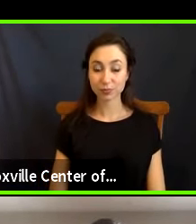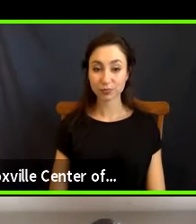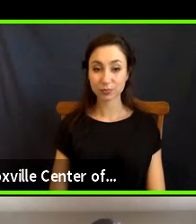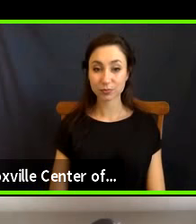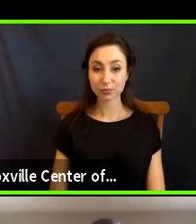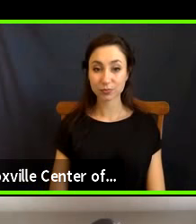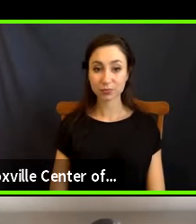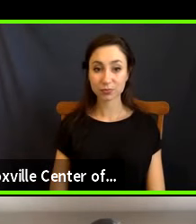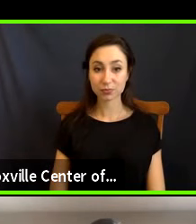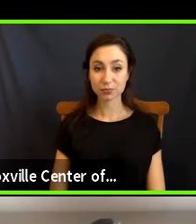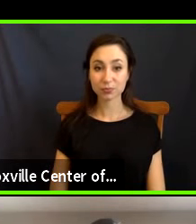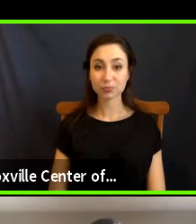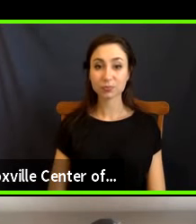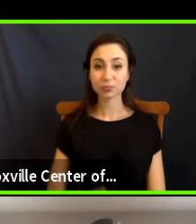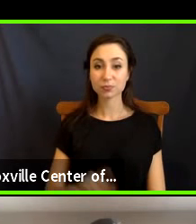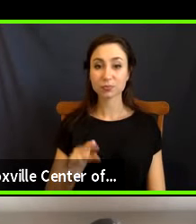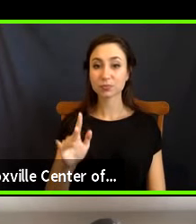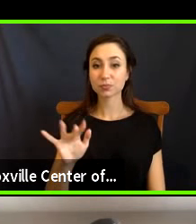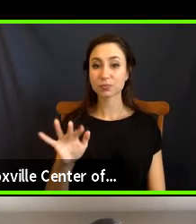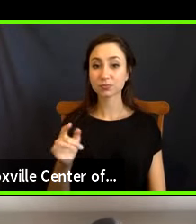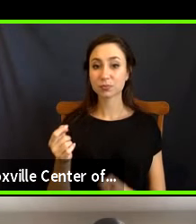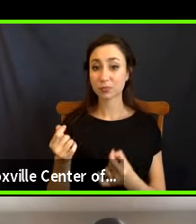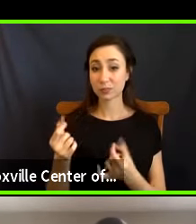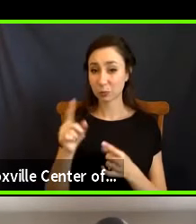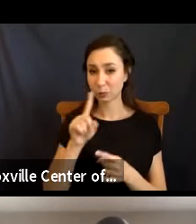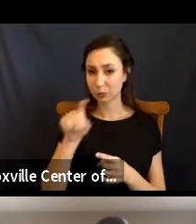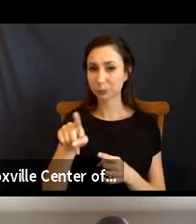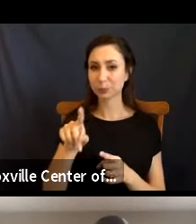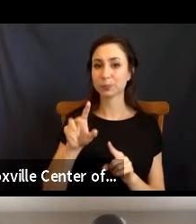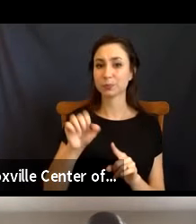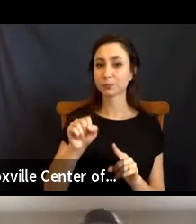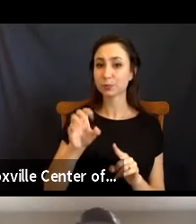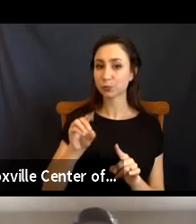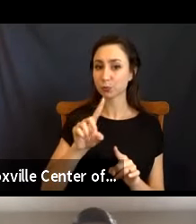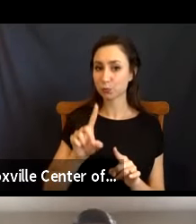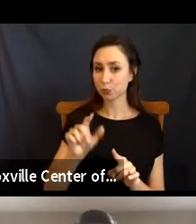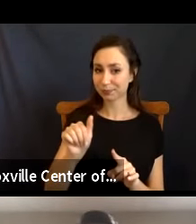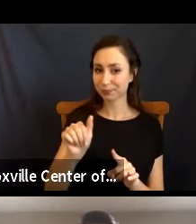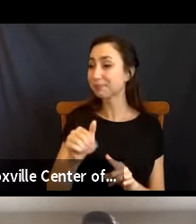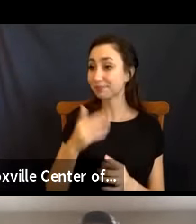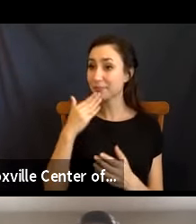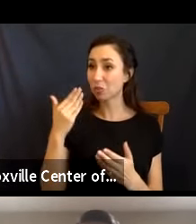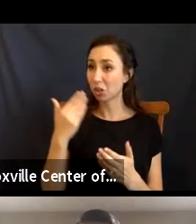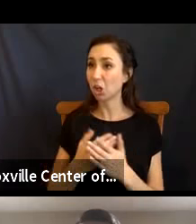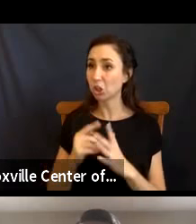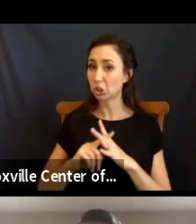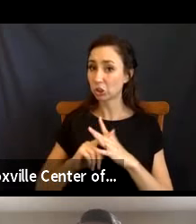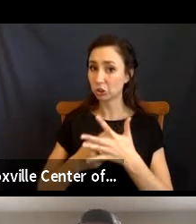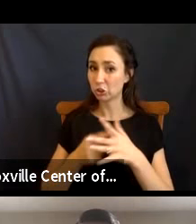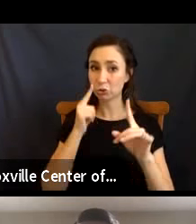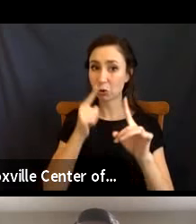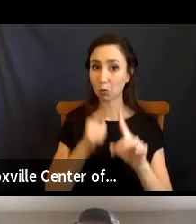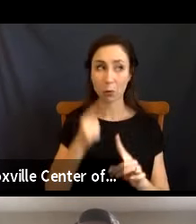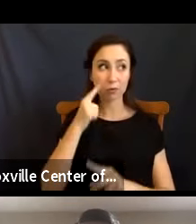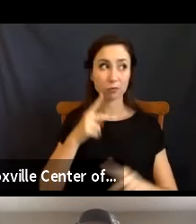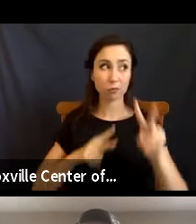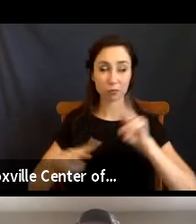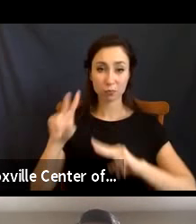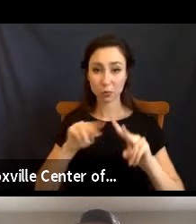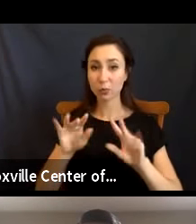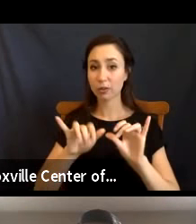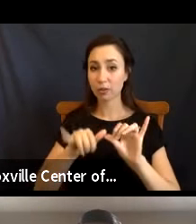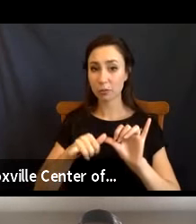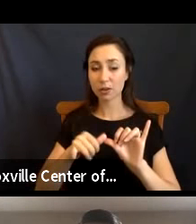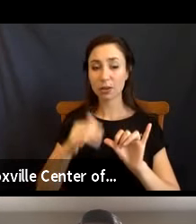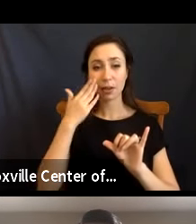Just a really quick question. Thanks, Dr. Shmee. I think that's a great starting point for us to start looking at some metrics. And I don't know